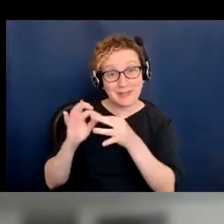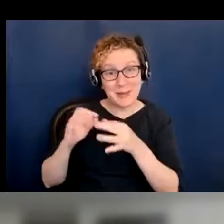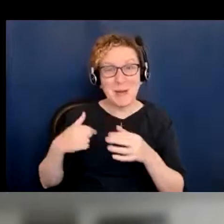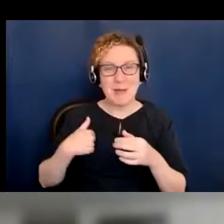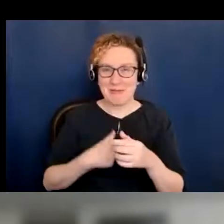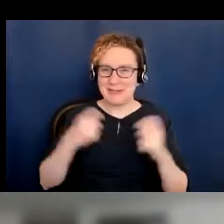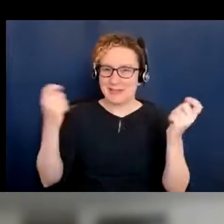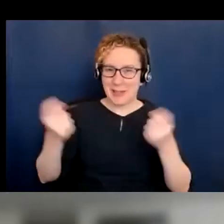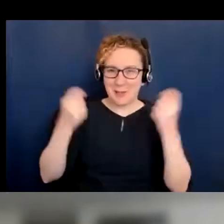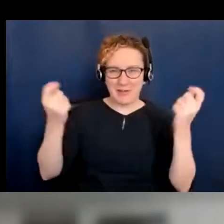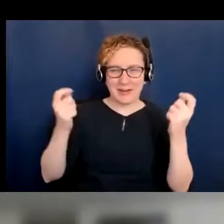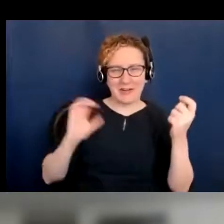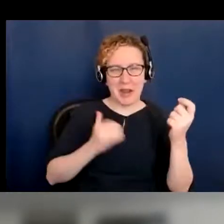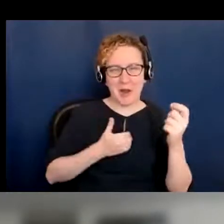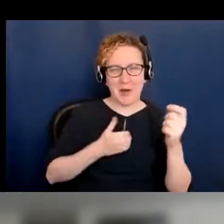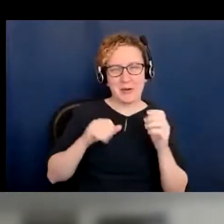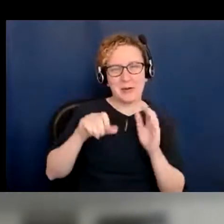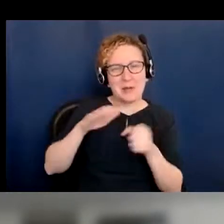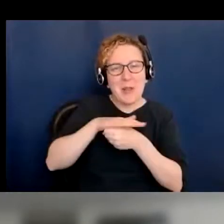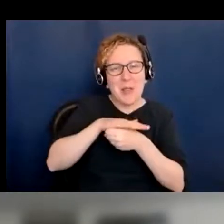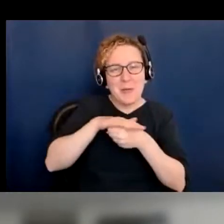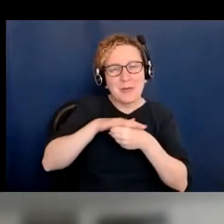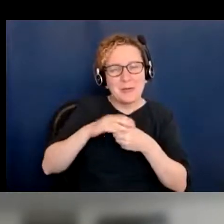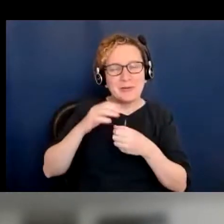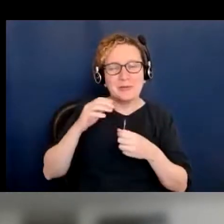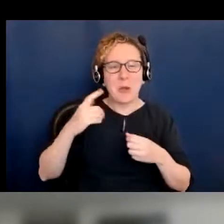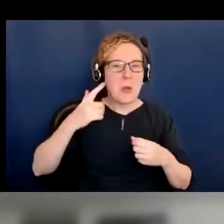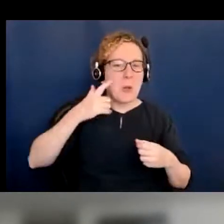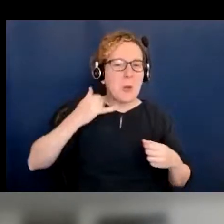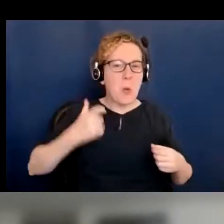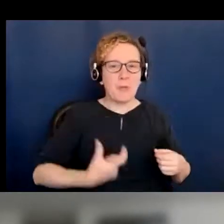really excited about that, but I'm happy to join.